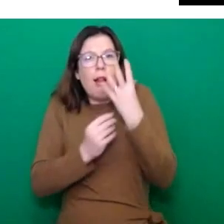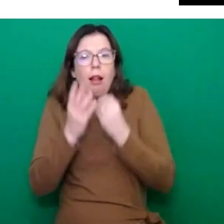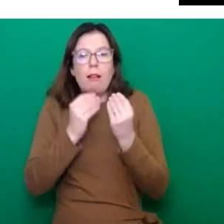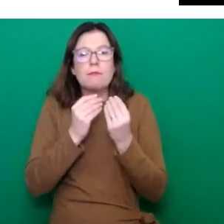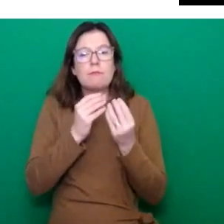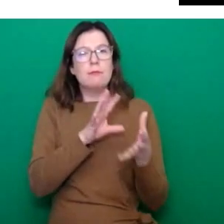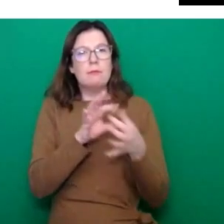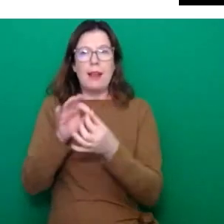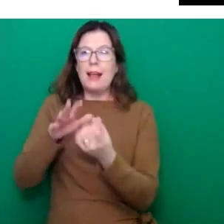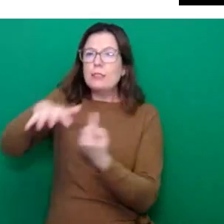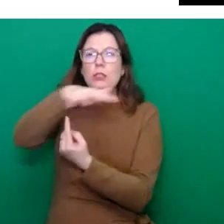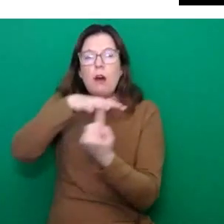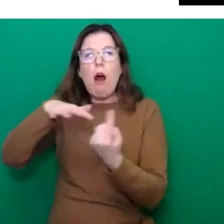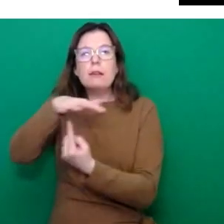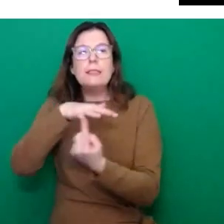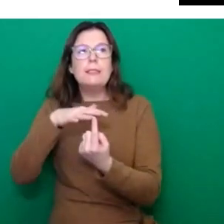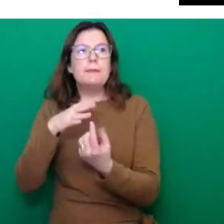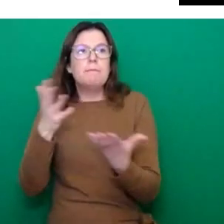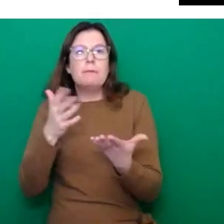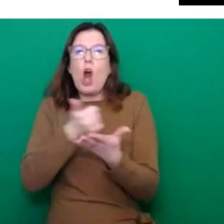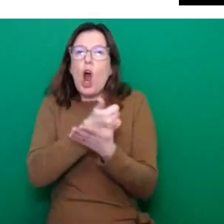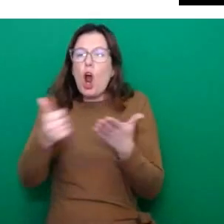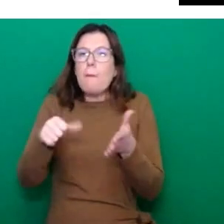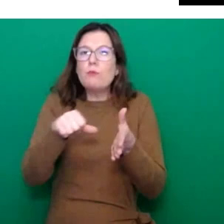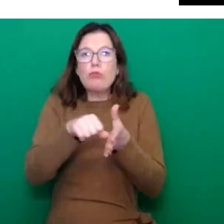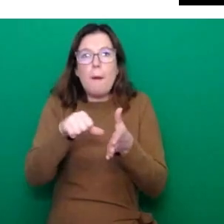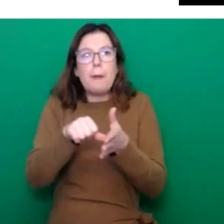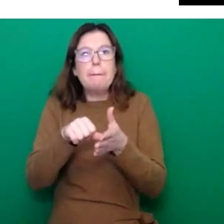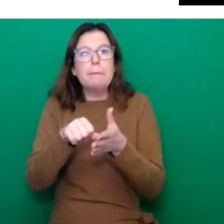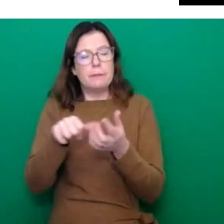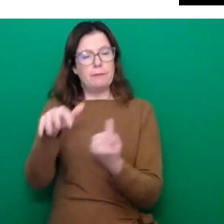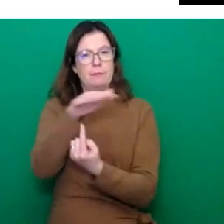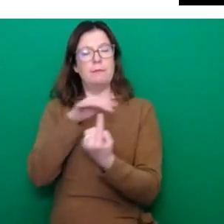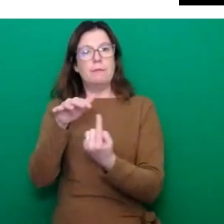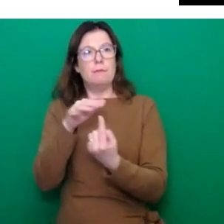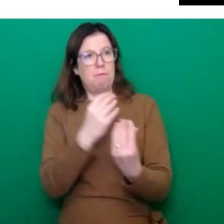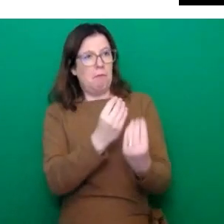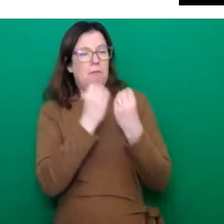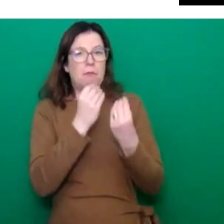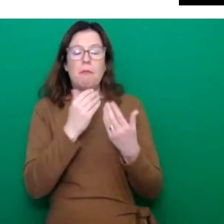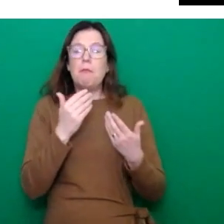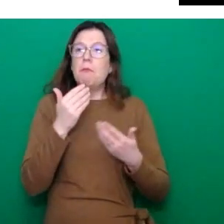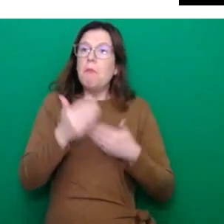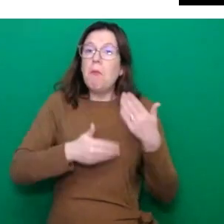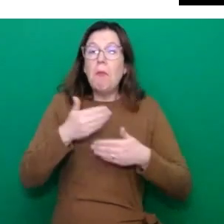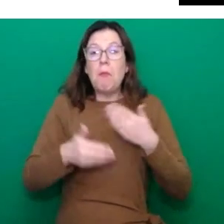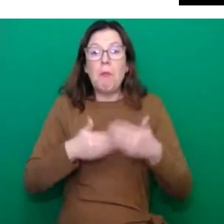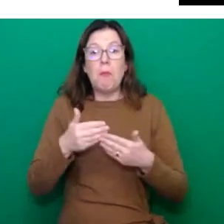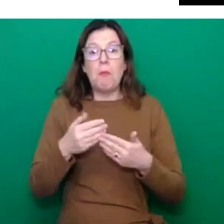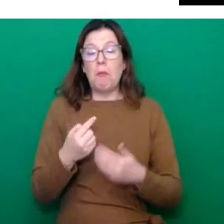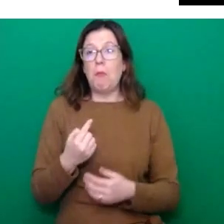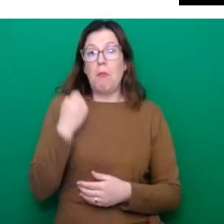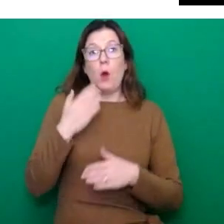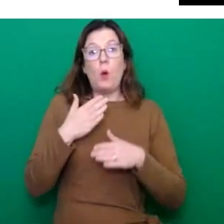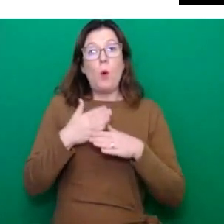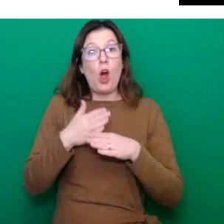do with society and sort of common problems at the moment. And then from this, at the time I was working as a